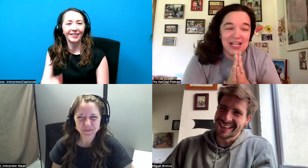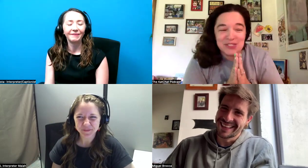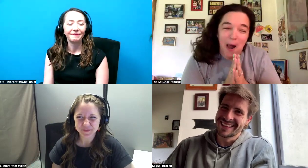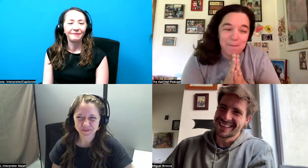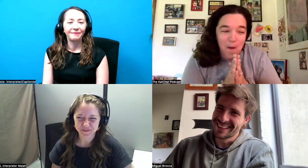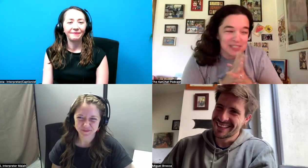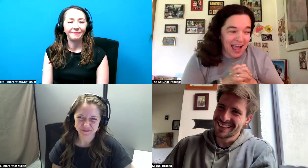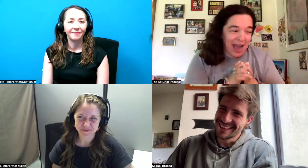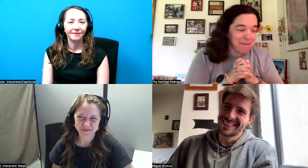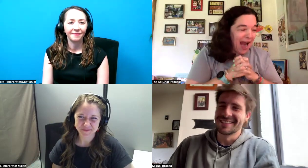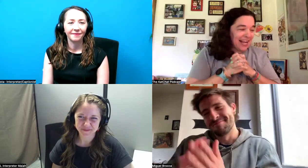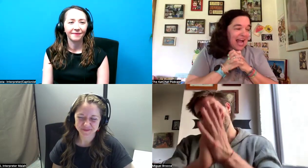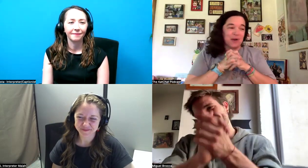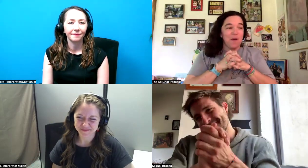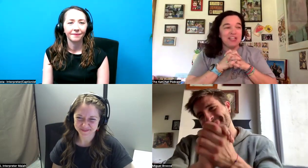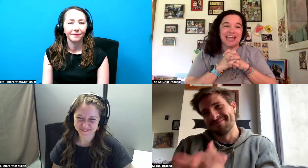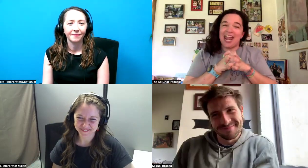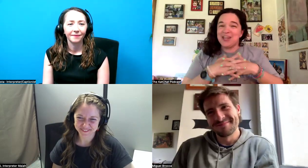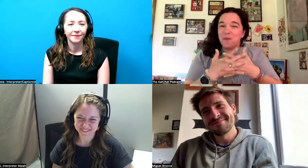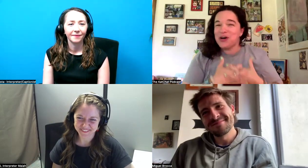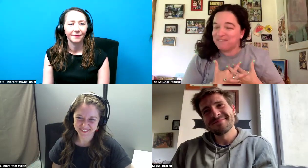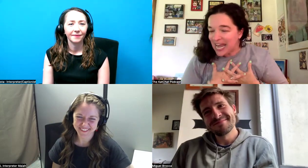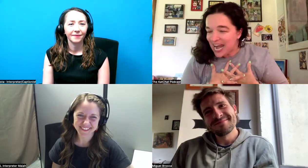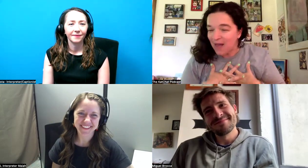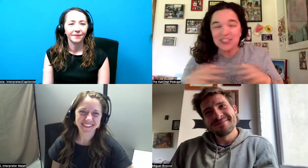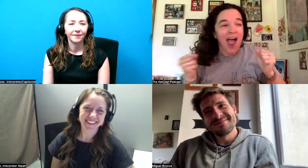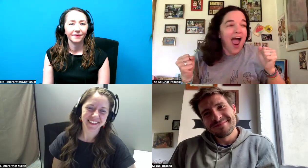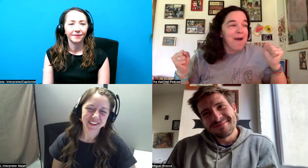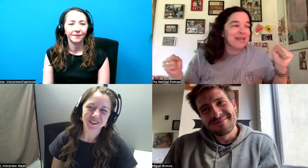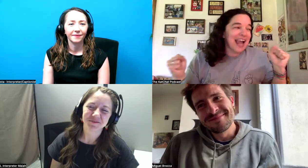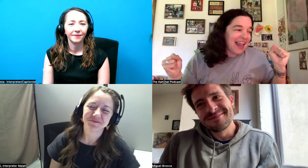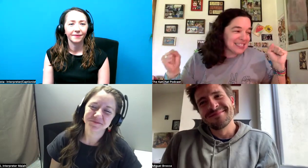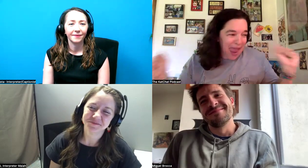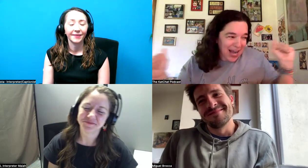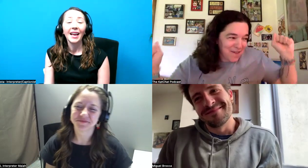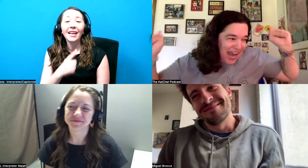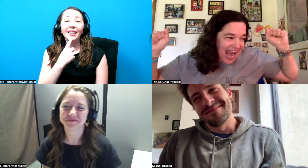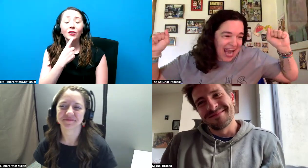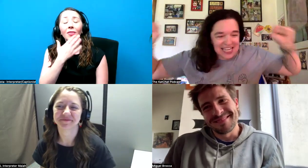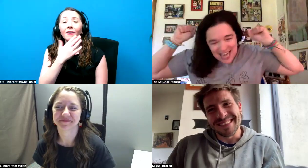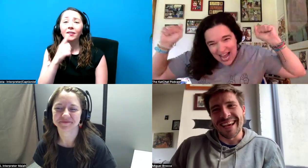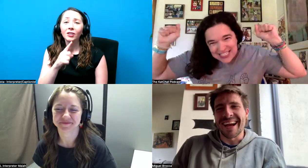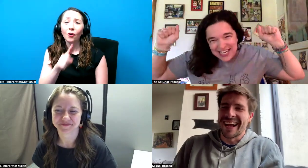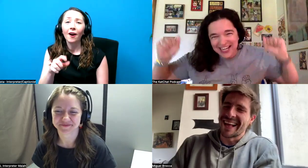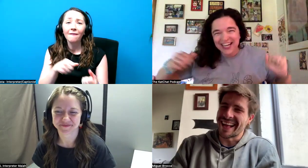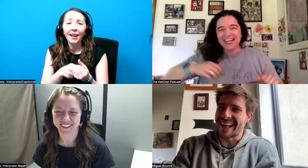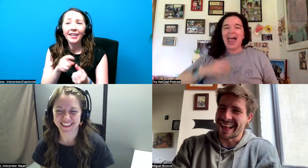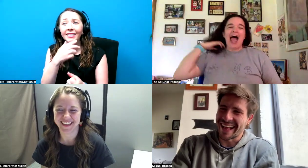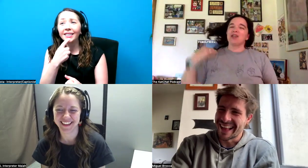you for that small moment on that podcast. But you were saying you were a band. I was like, the guy in the Packer band. Yeah.